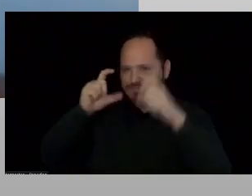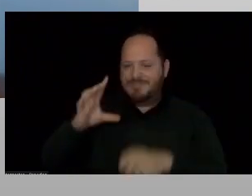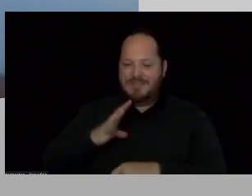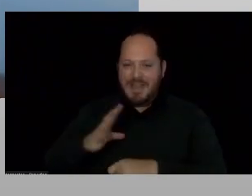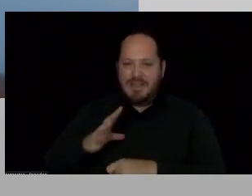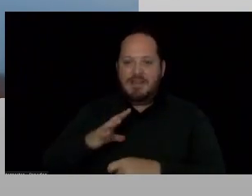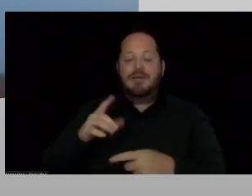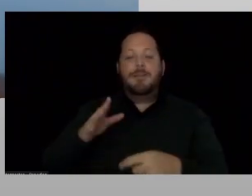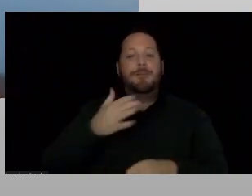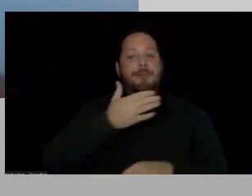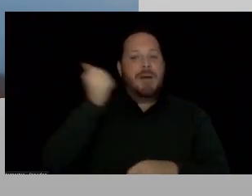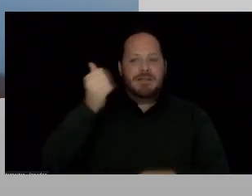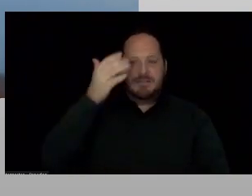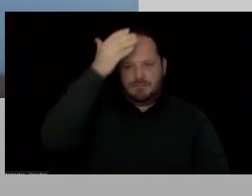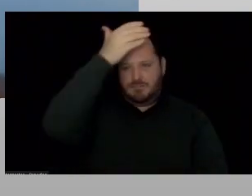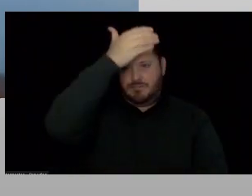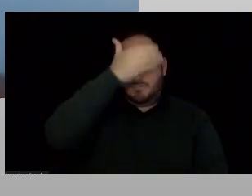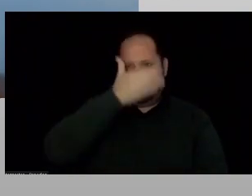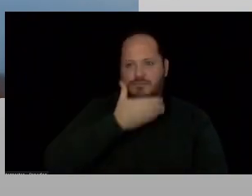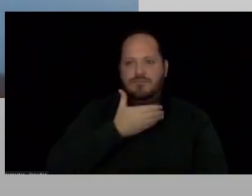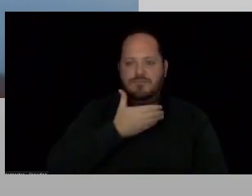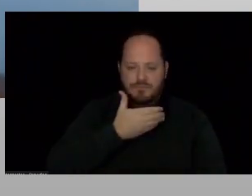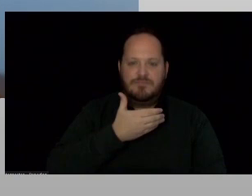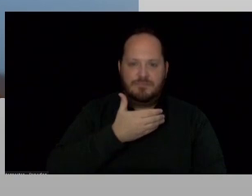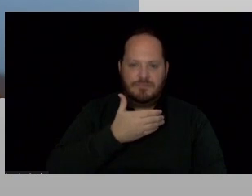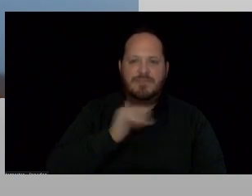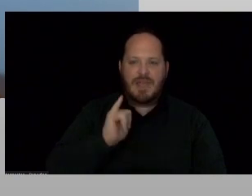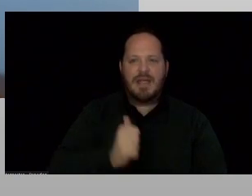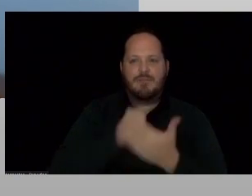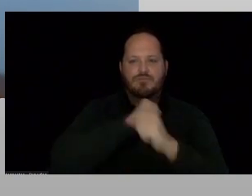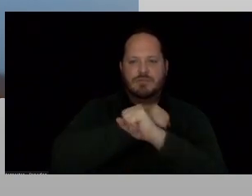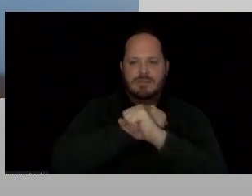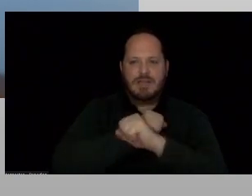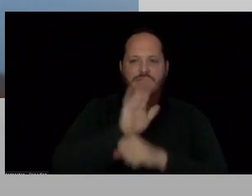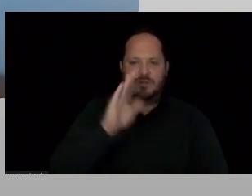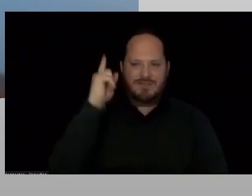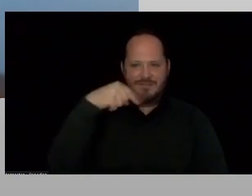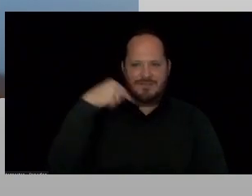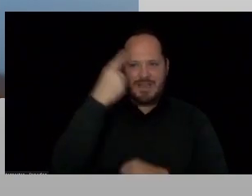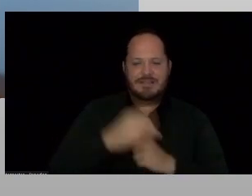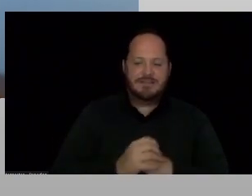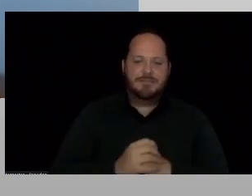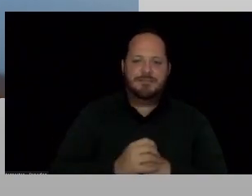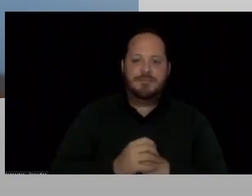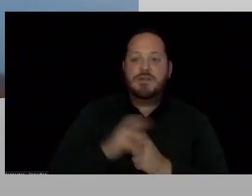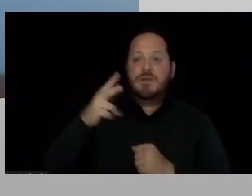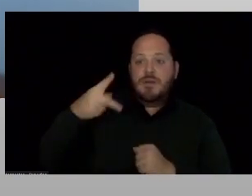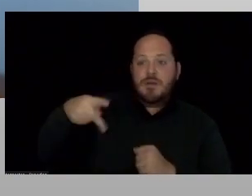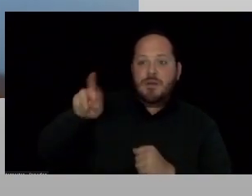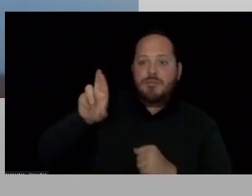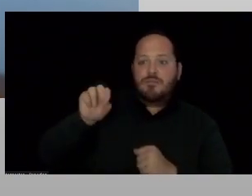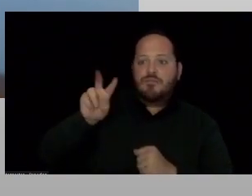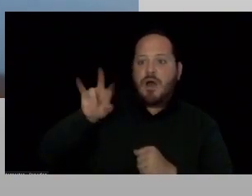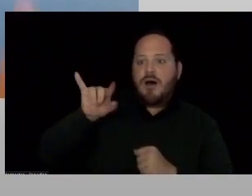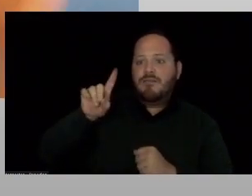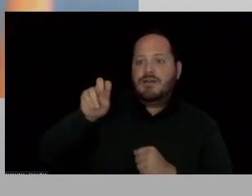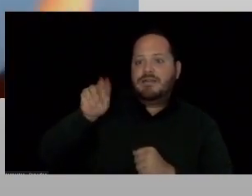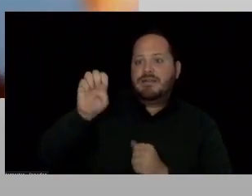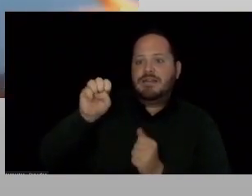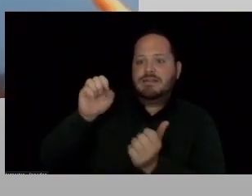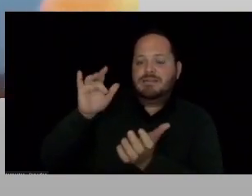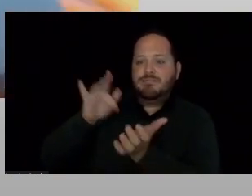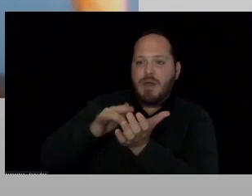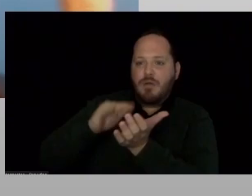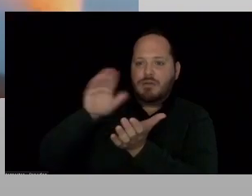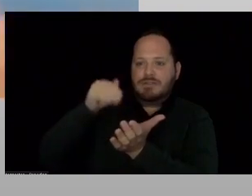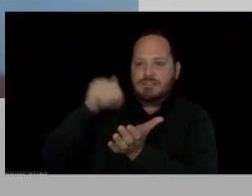a design from Providence Medical Center that is really an excellent design, if you don't have the materials, you could cut up a liter of